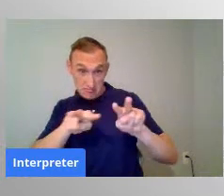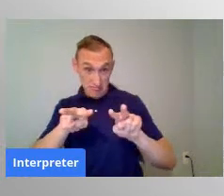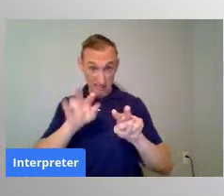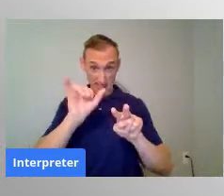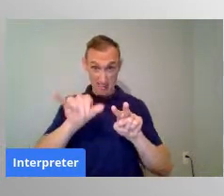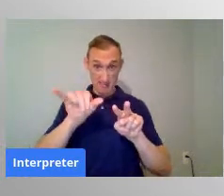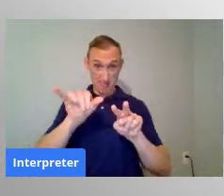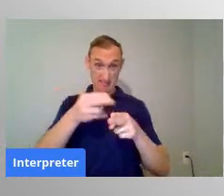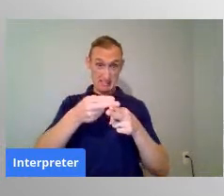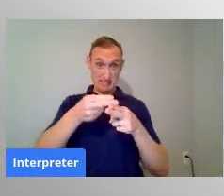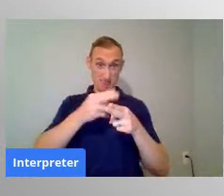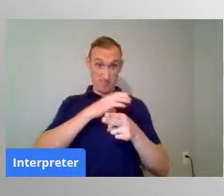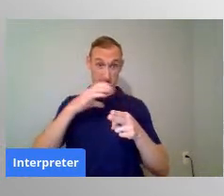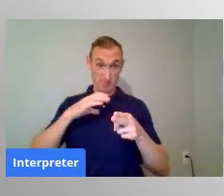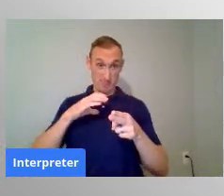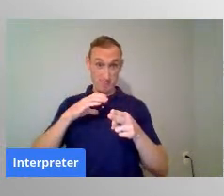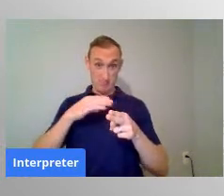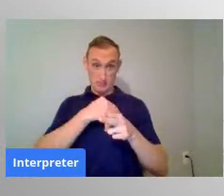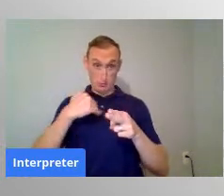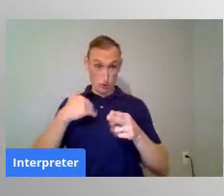what we have.